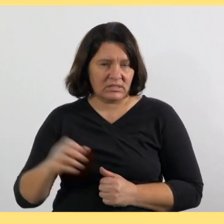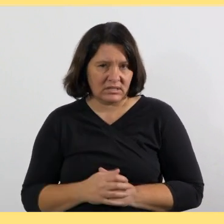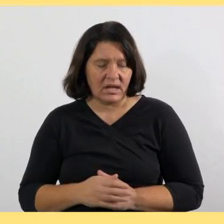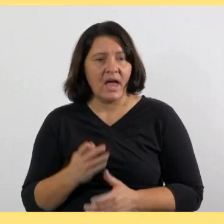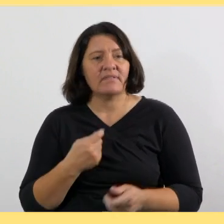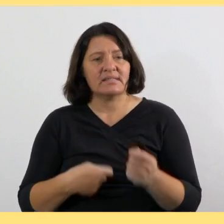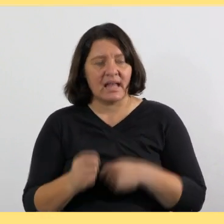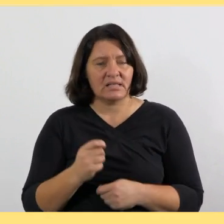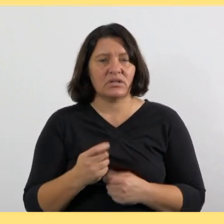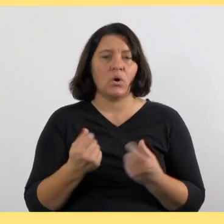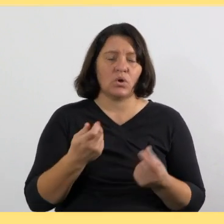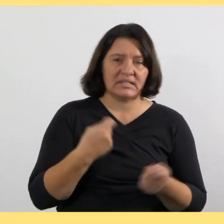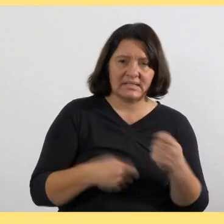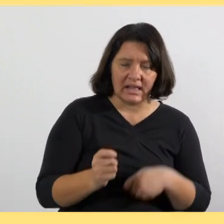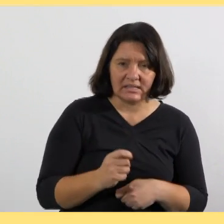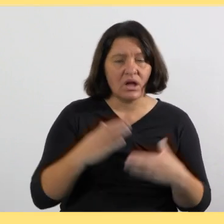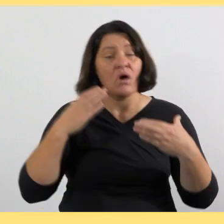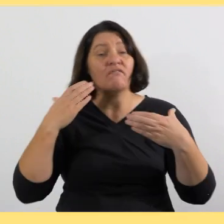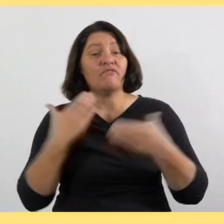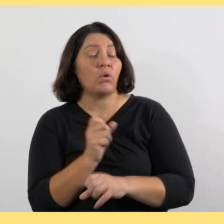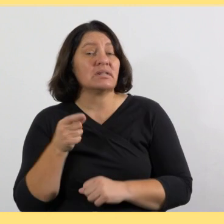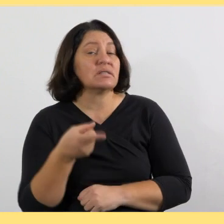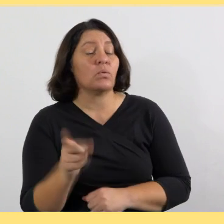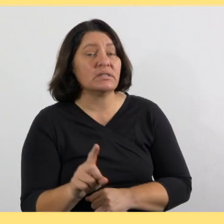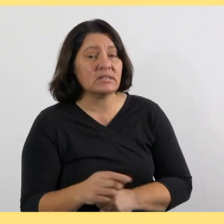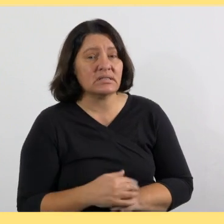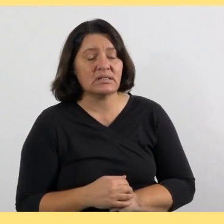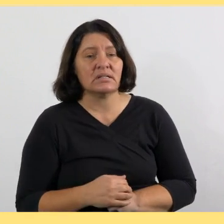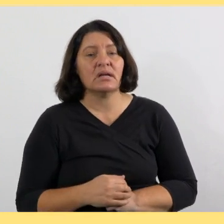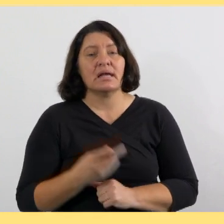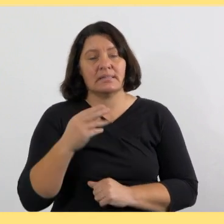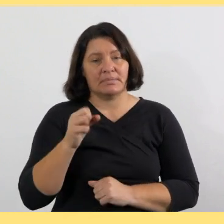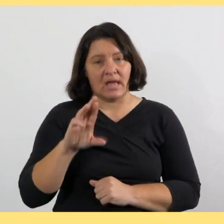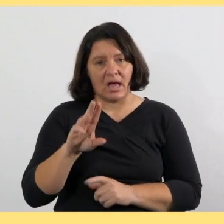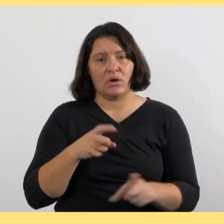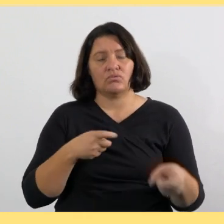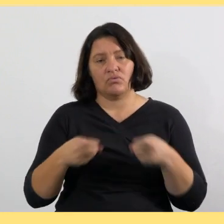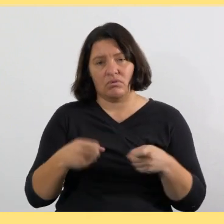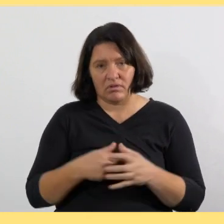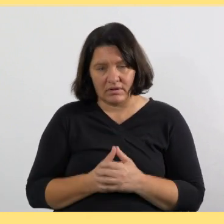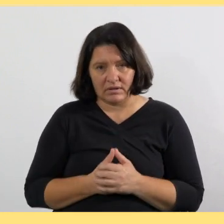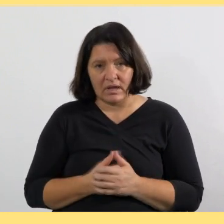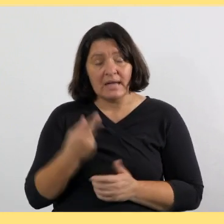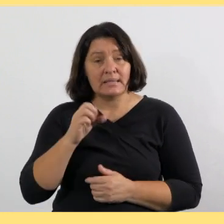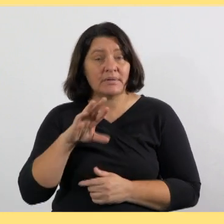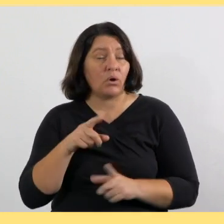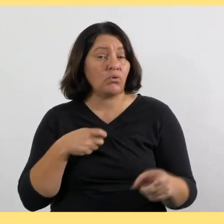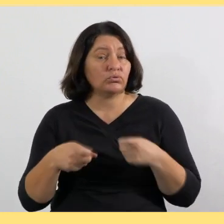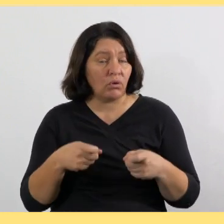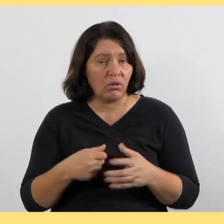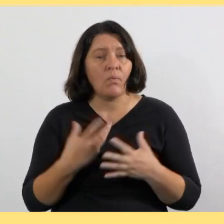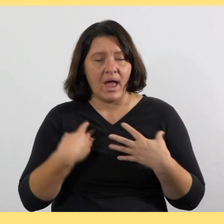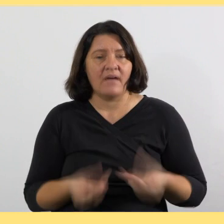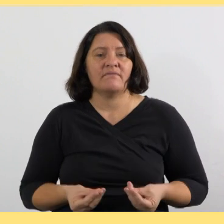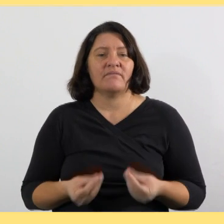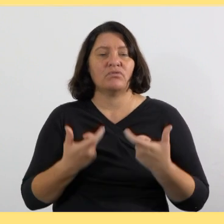96,500. We have sales, cost of sales. Our focus is going to be on the debtors control. In the debtors